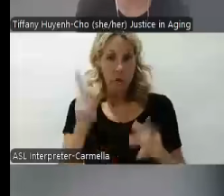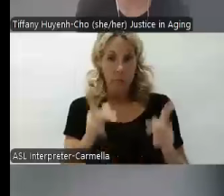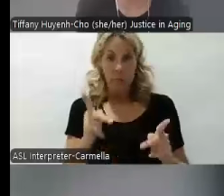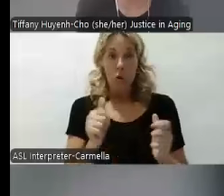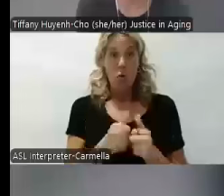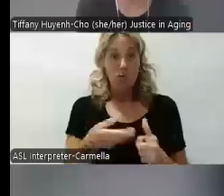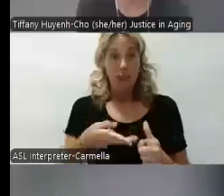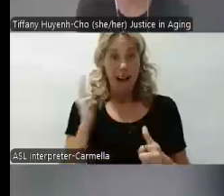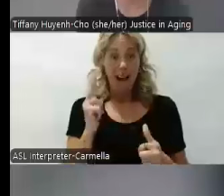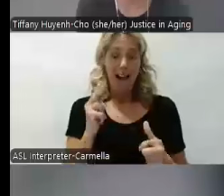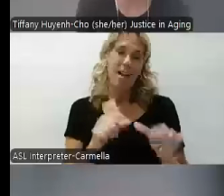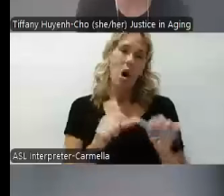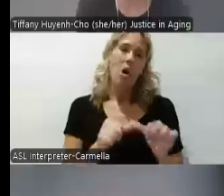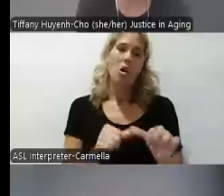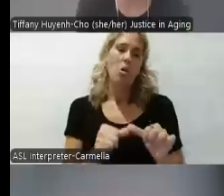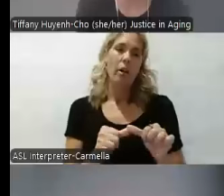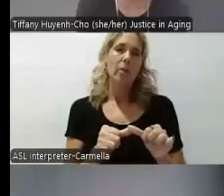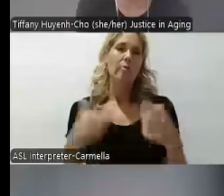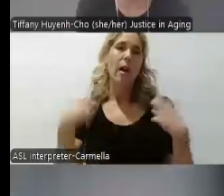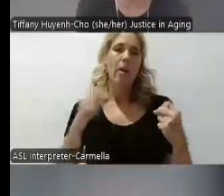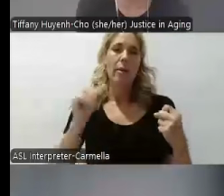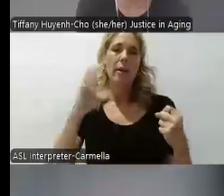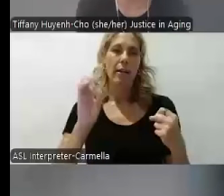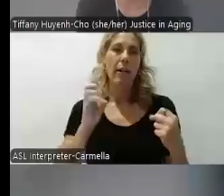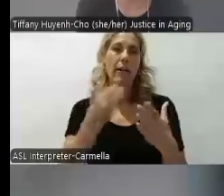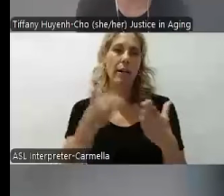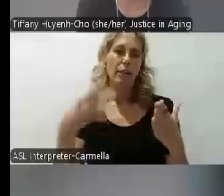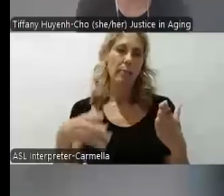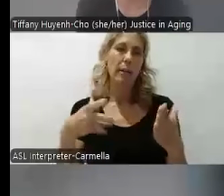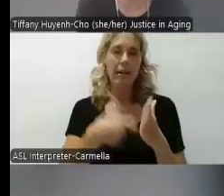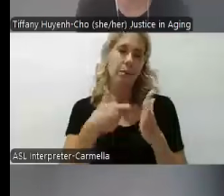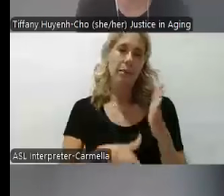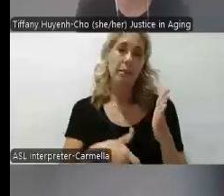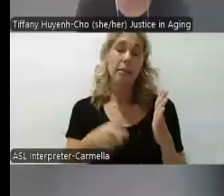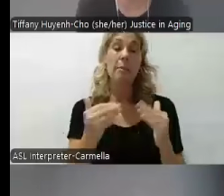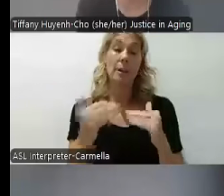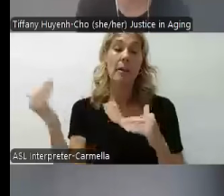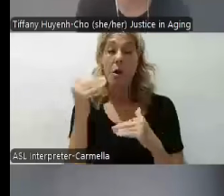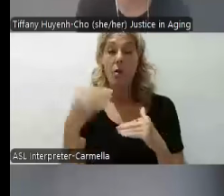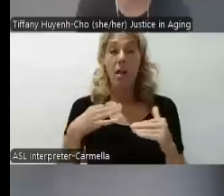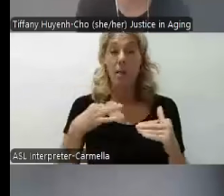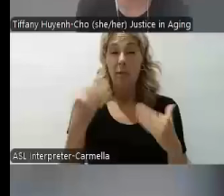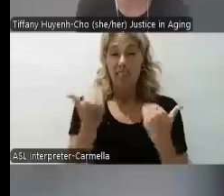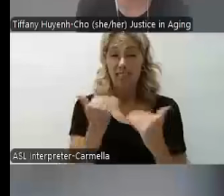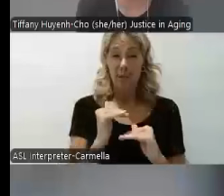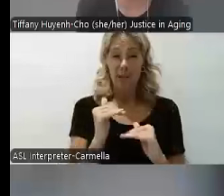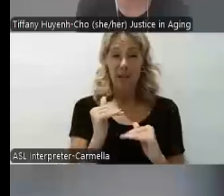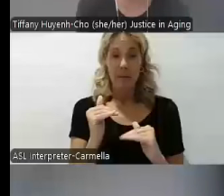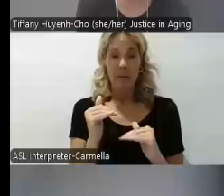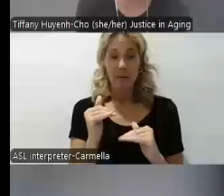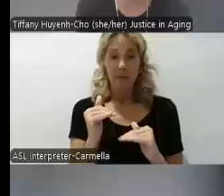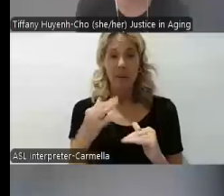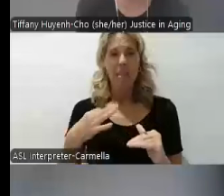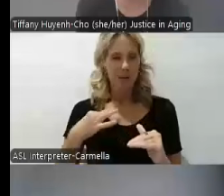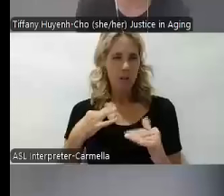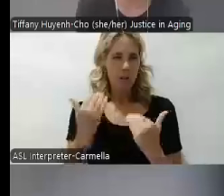high ongoing healthcare expenses. However, being over the eligibility limit,